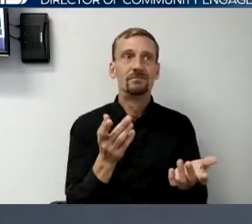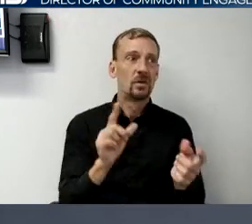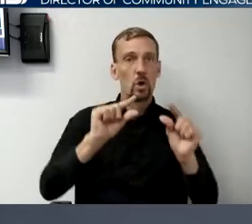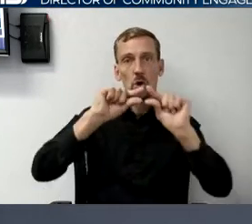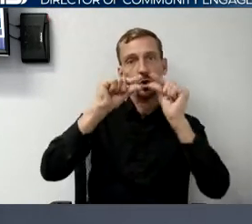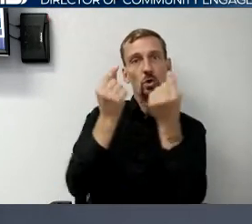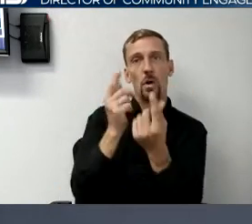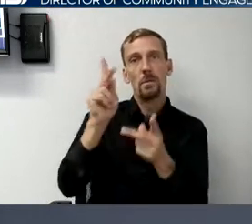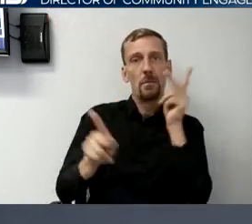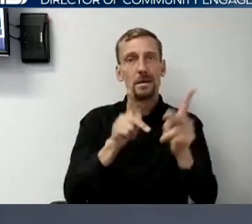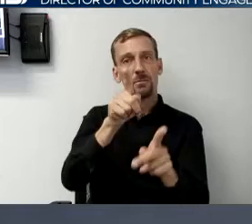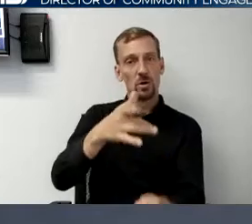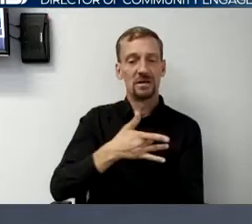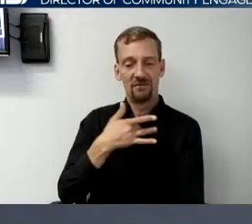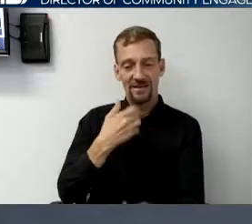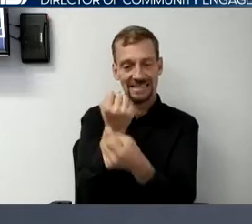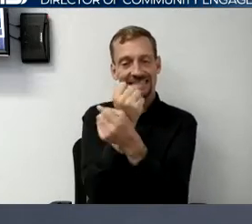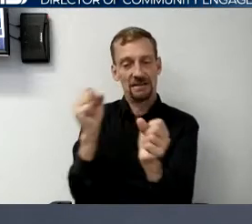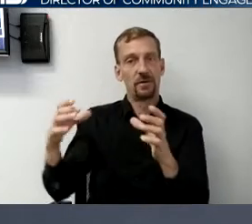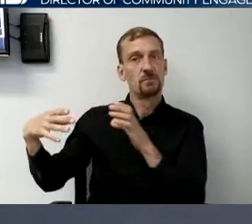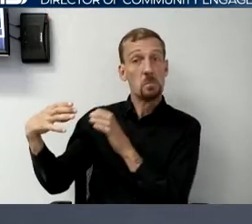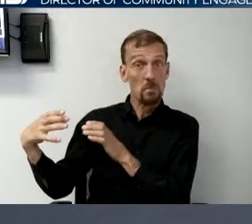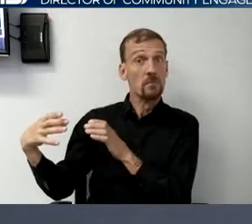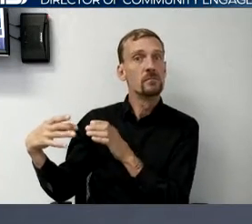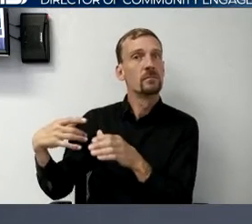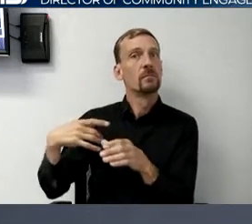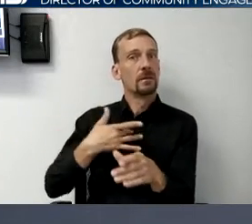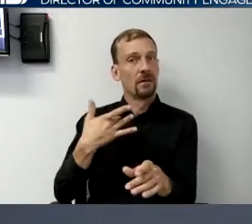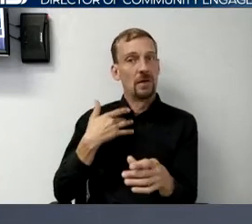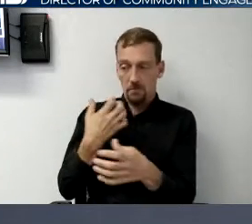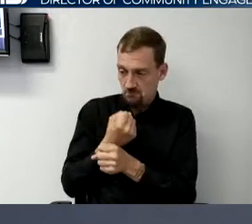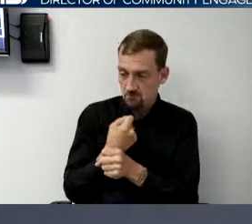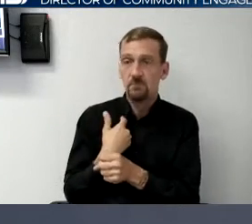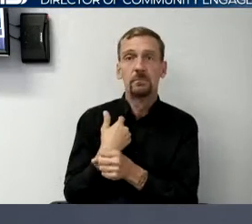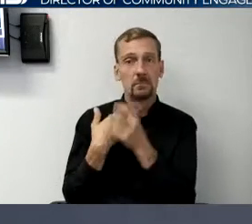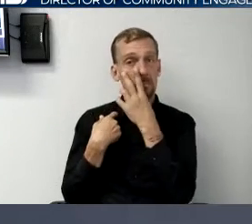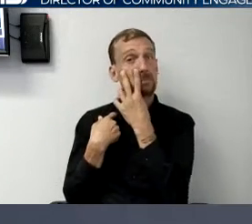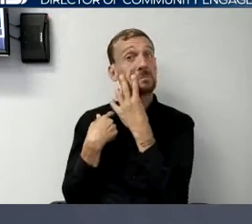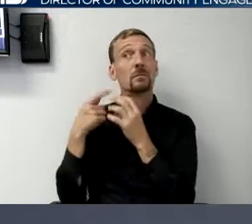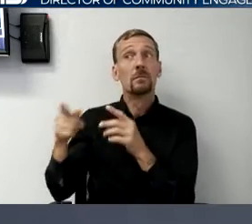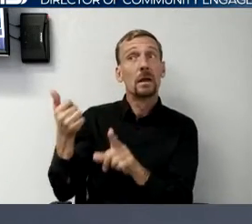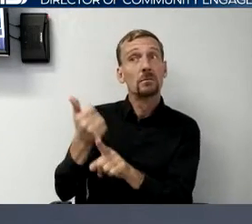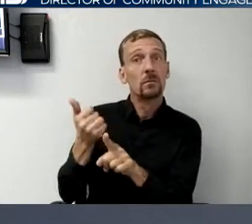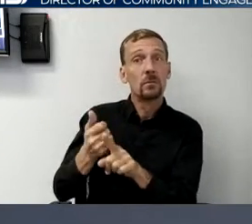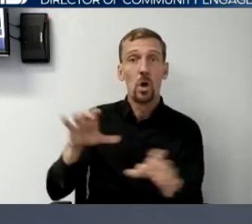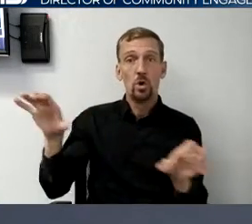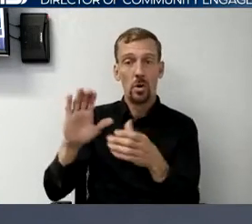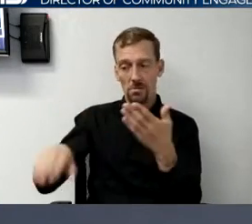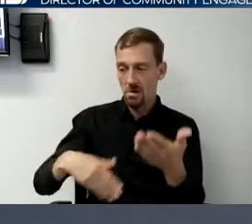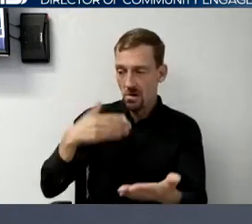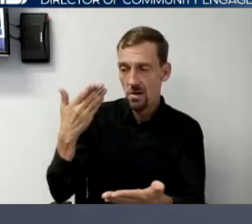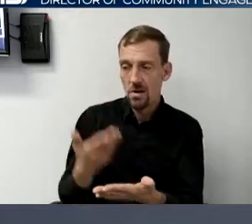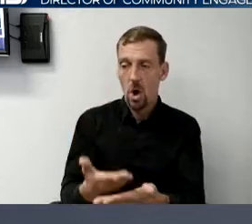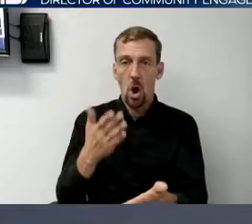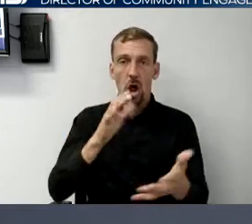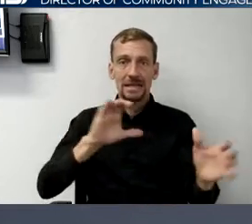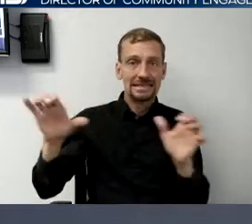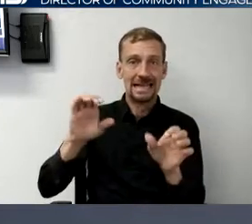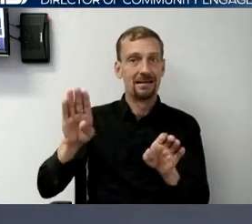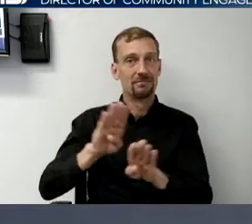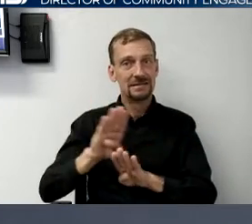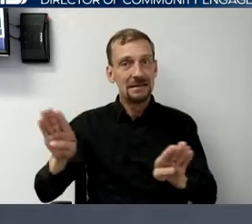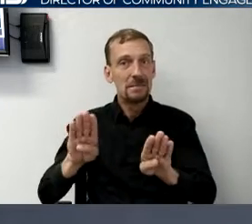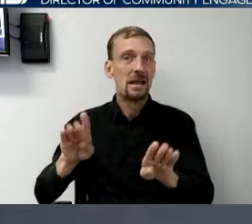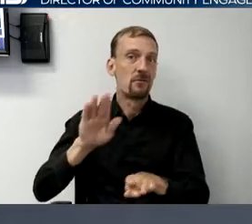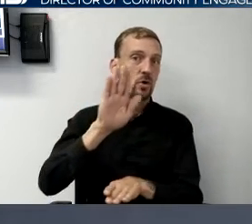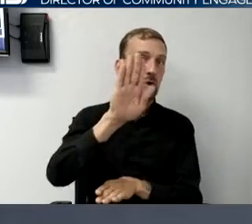group of people that you feel really safe with, and you feel confident that they're exercising all the same behaviors that